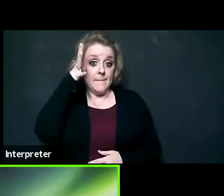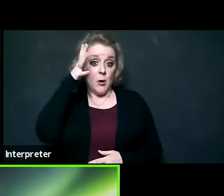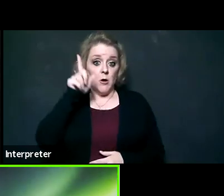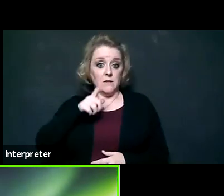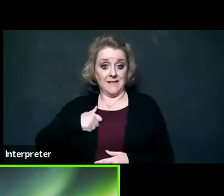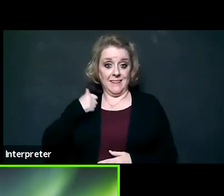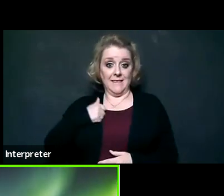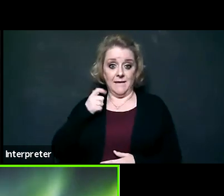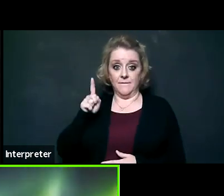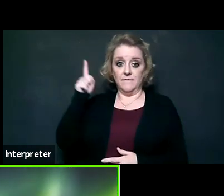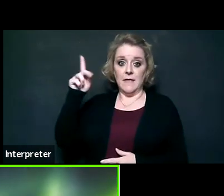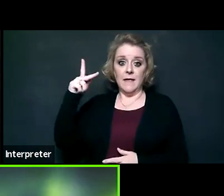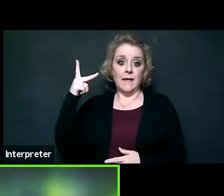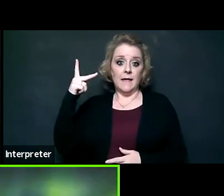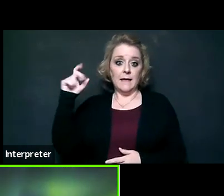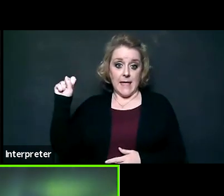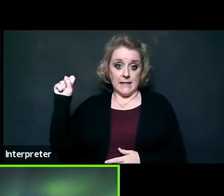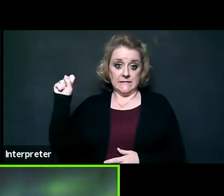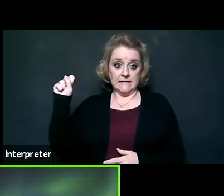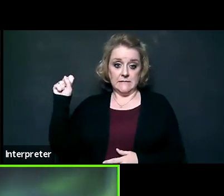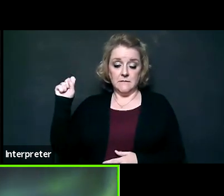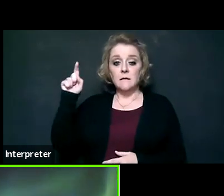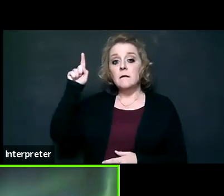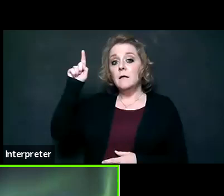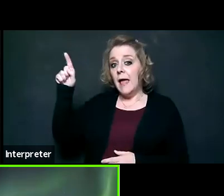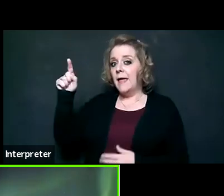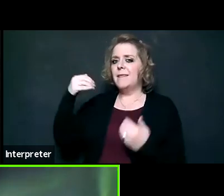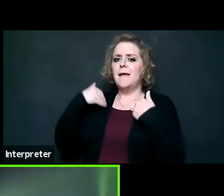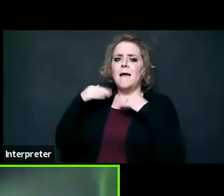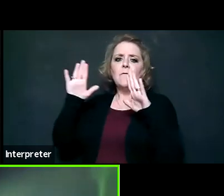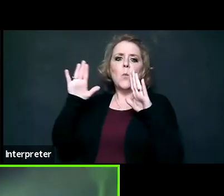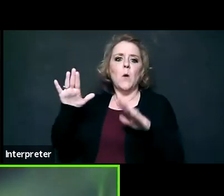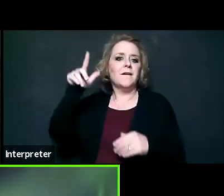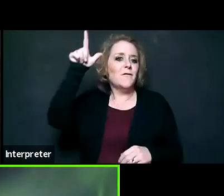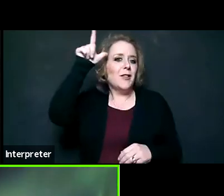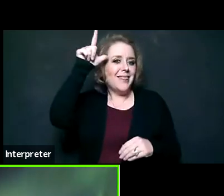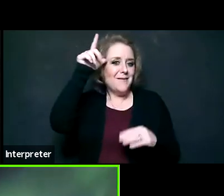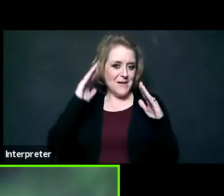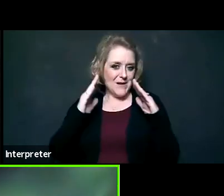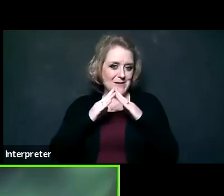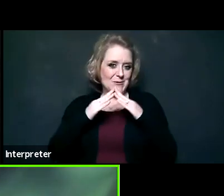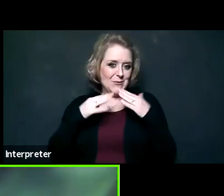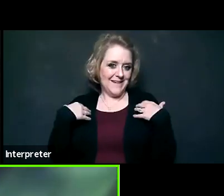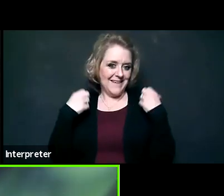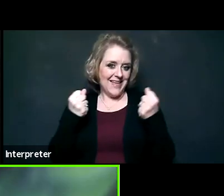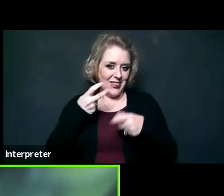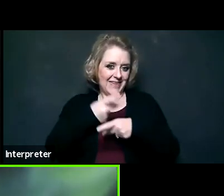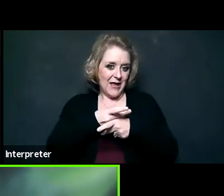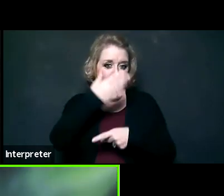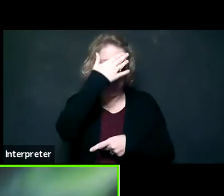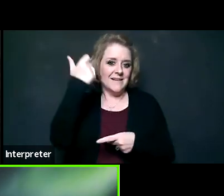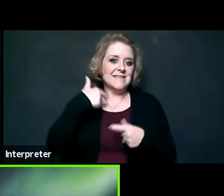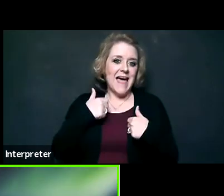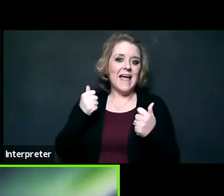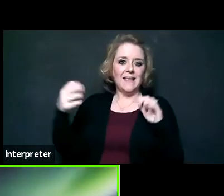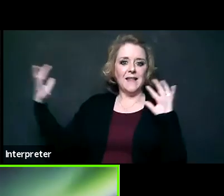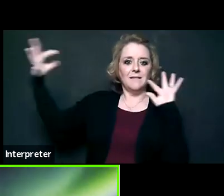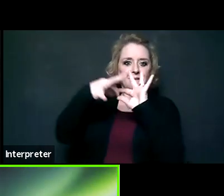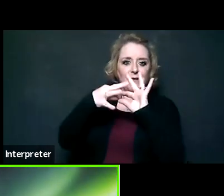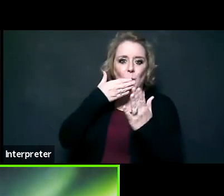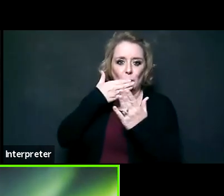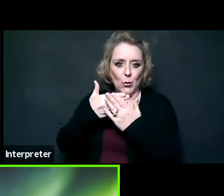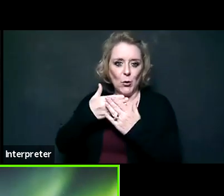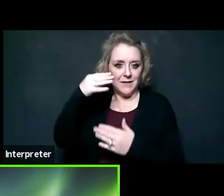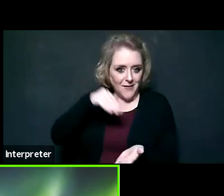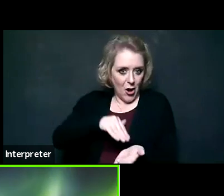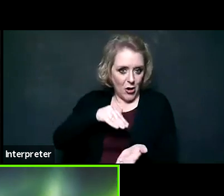and they get a lot of their medical care at a wonderful Lubbock community healthcare because I can fix them up with good providers. They came down